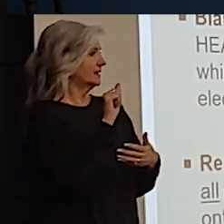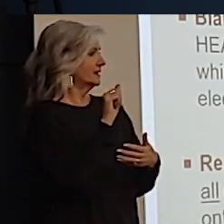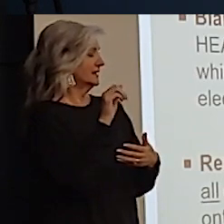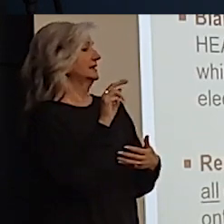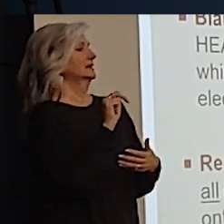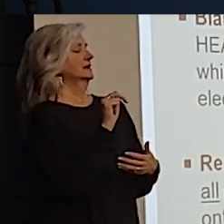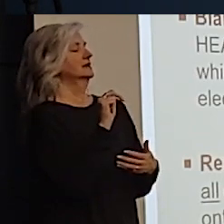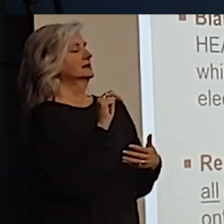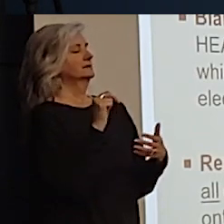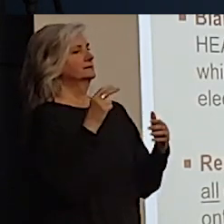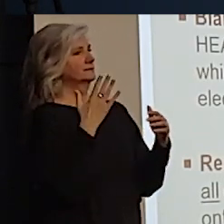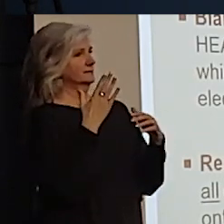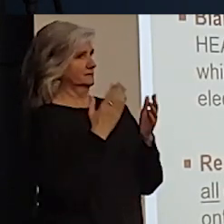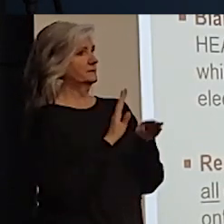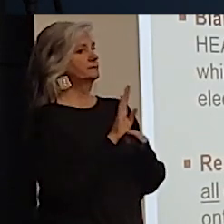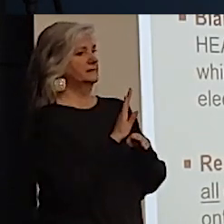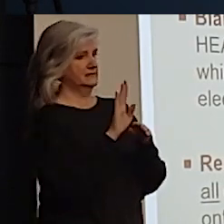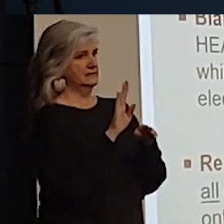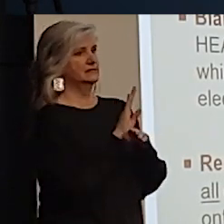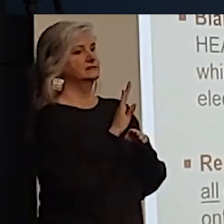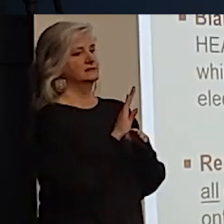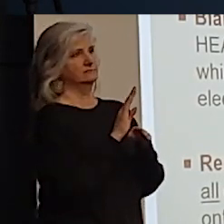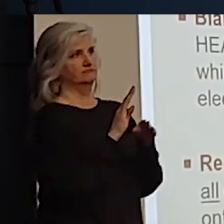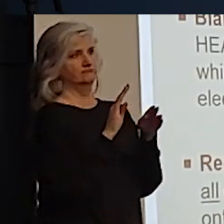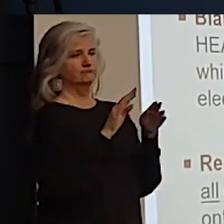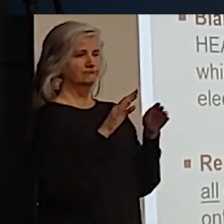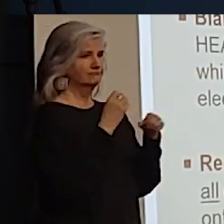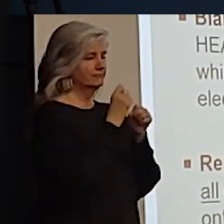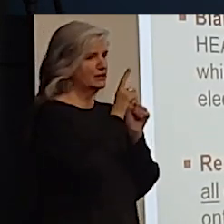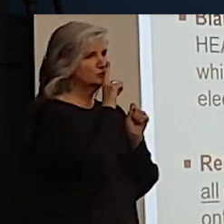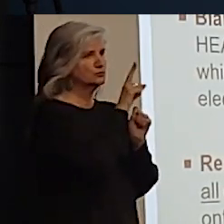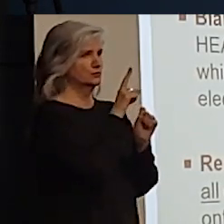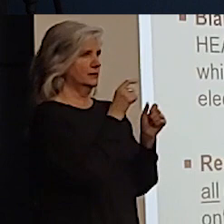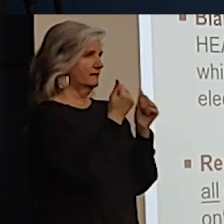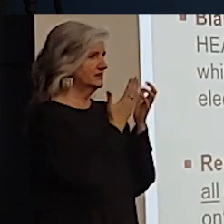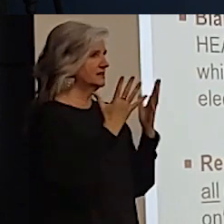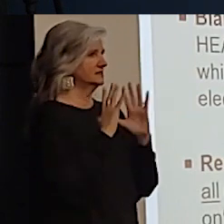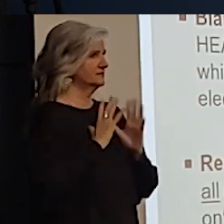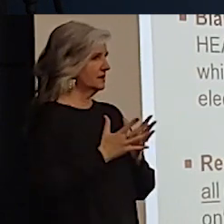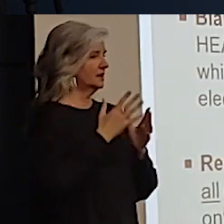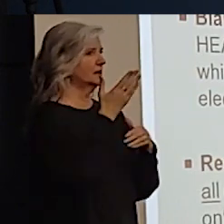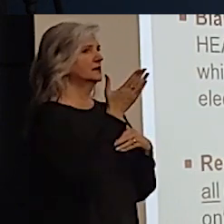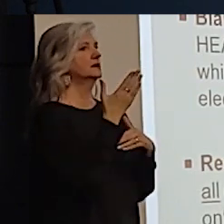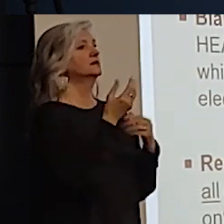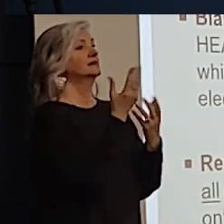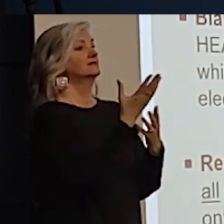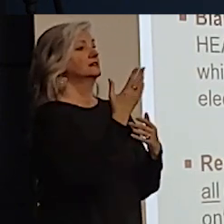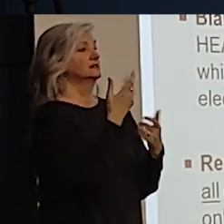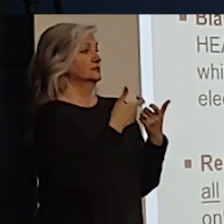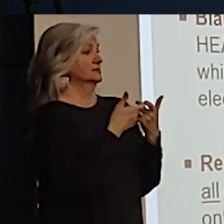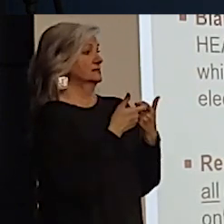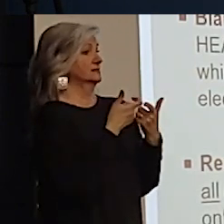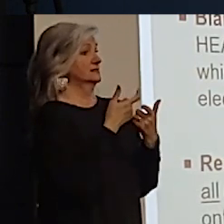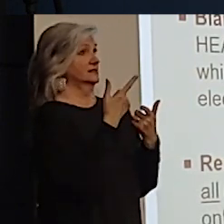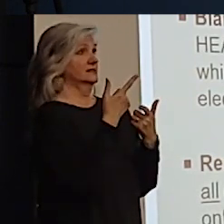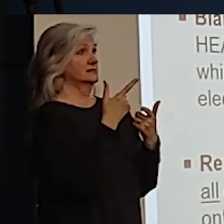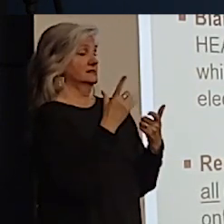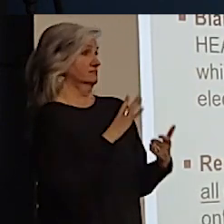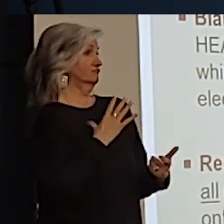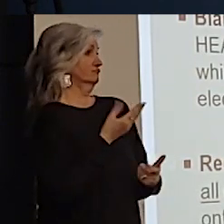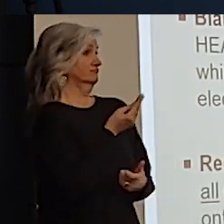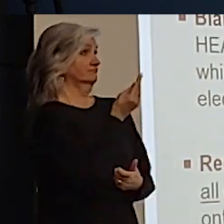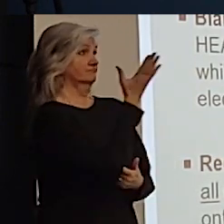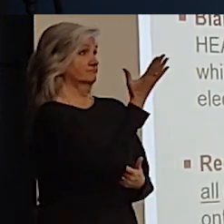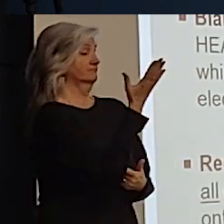cost of doing business. That's the cost of being doing business. We gave these utilities these exclusive state franchise